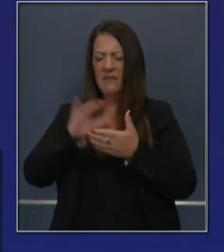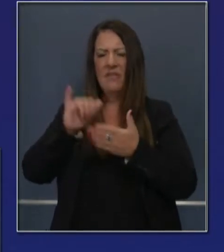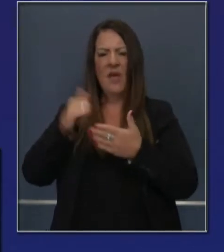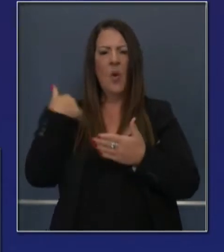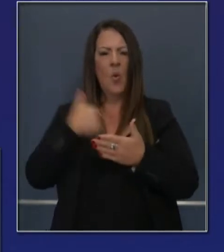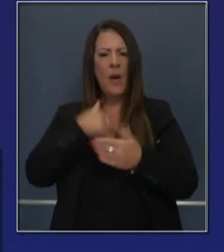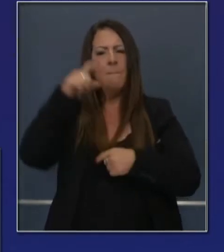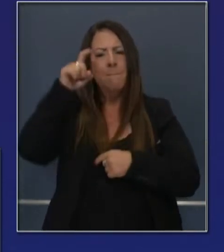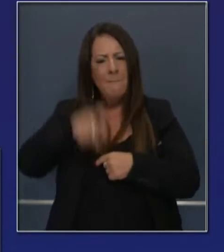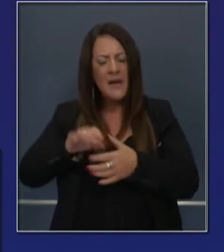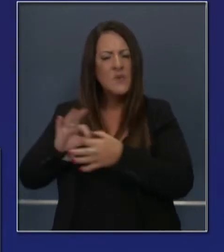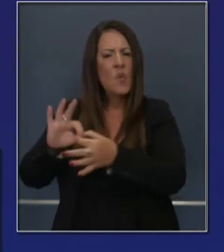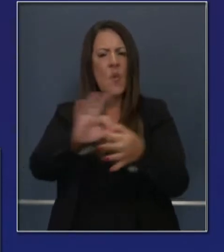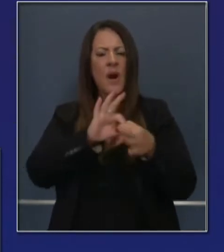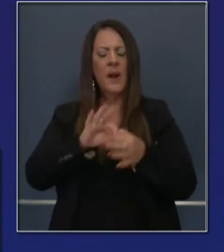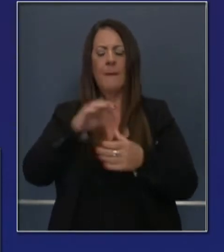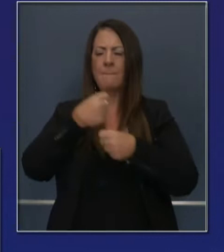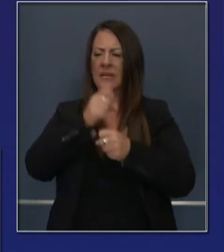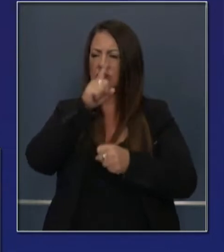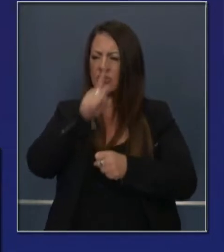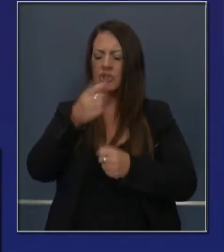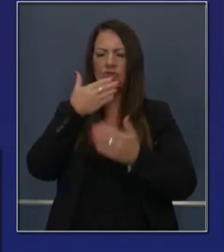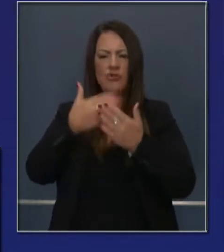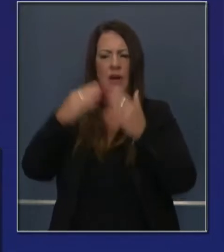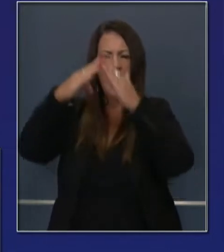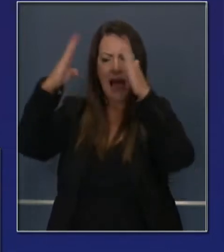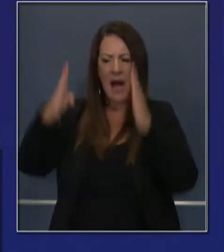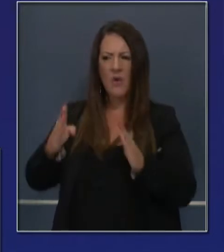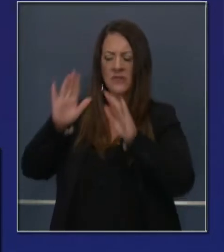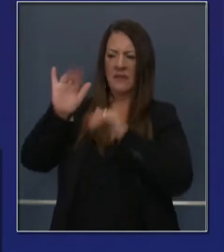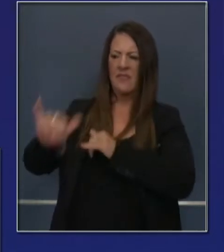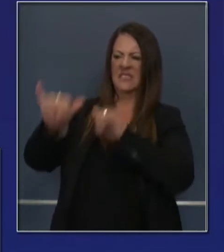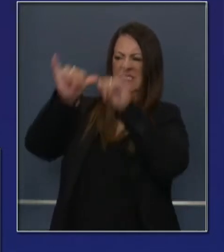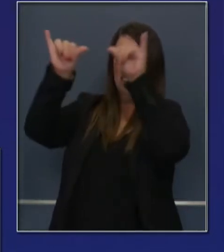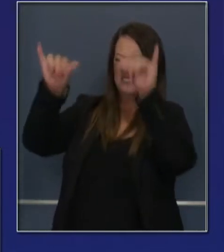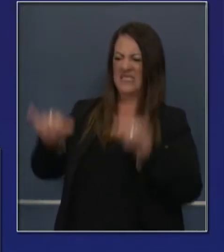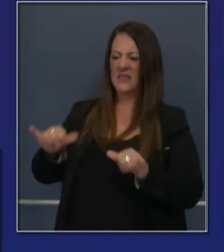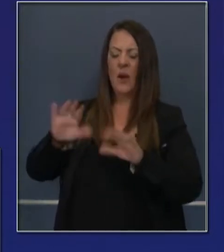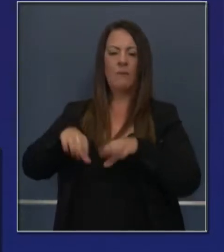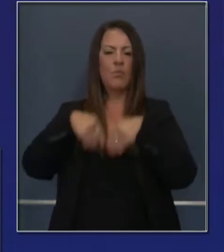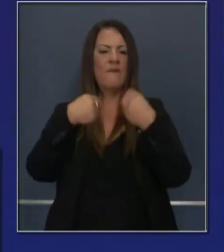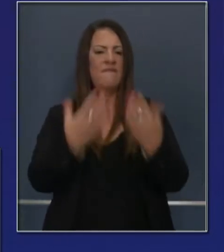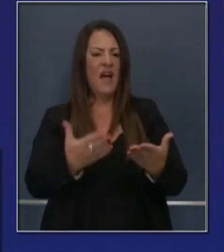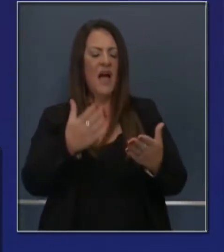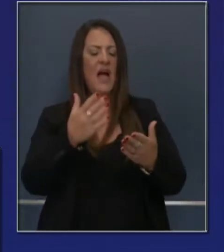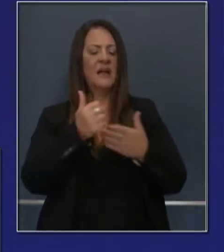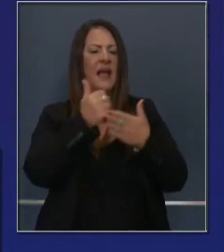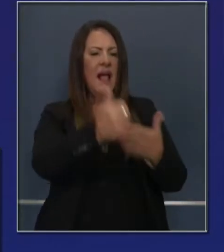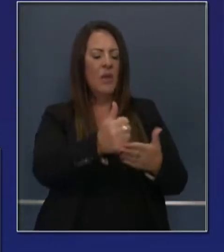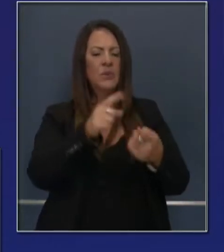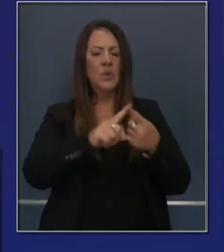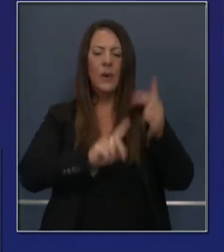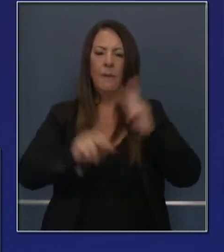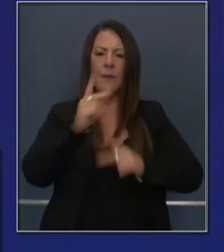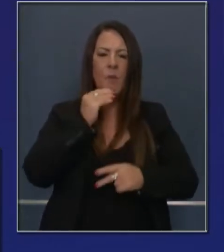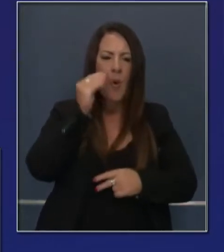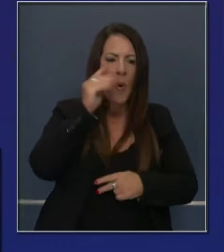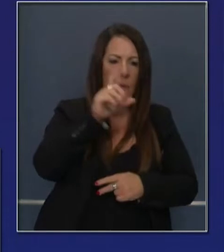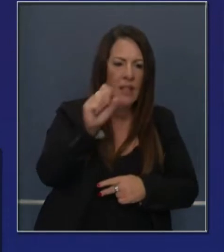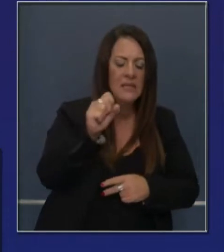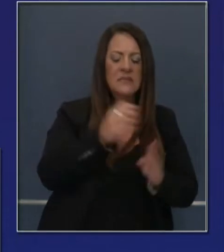and ensure that we have a housing system that provides housing services from homelessness to homeownership.